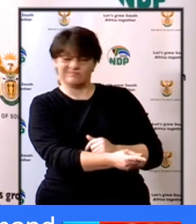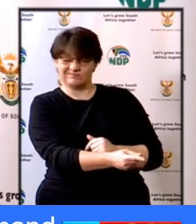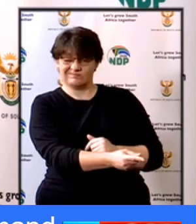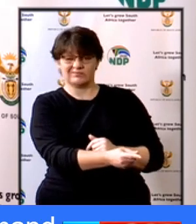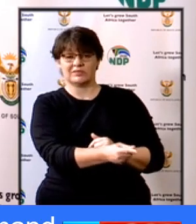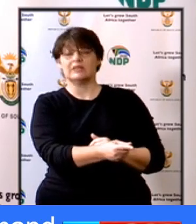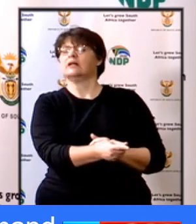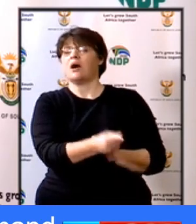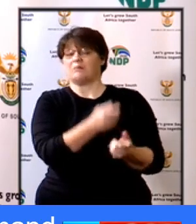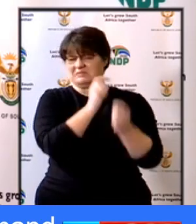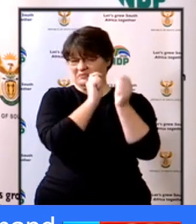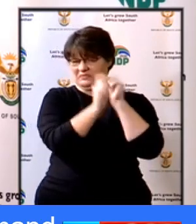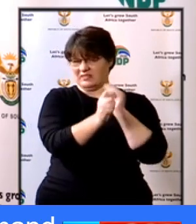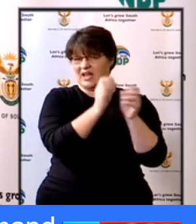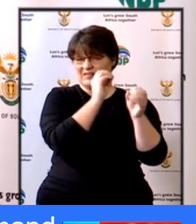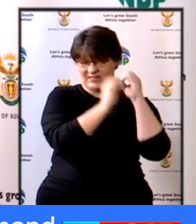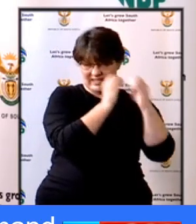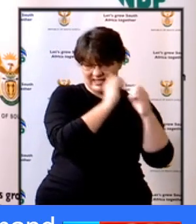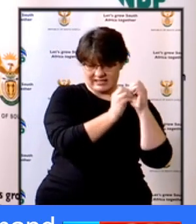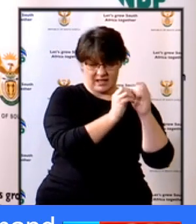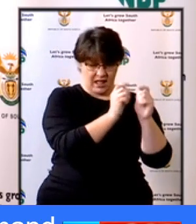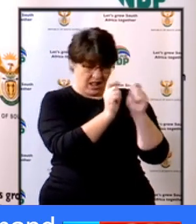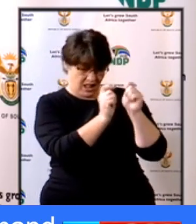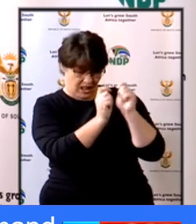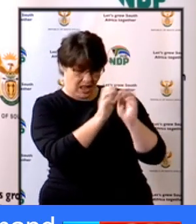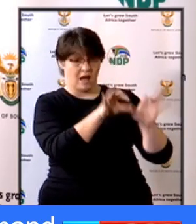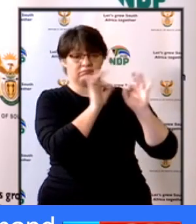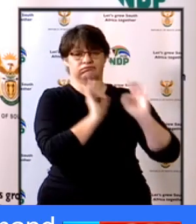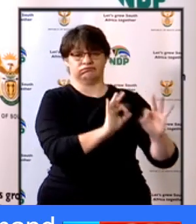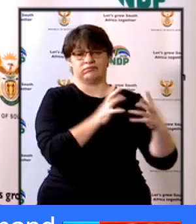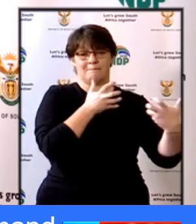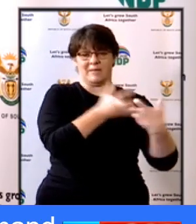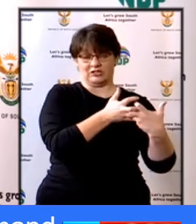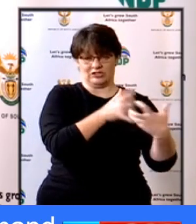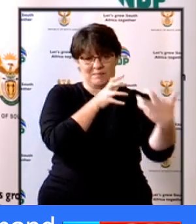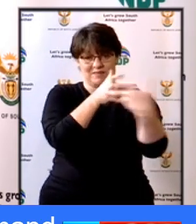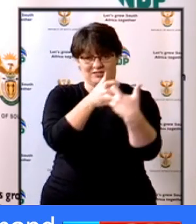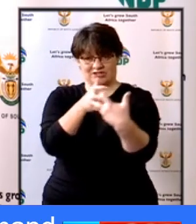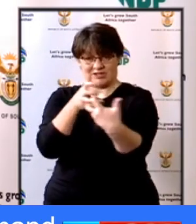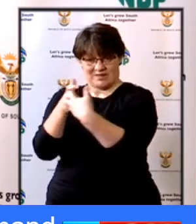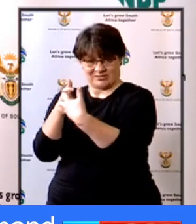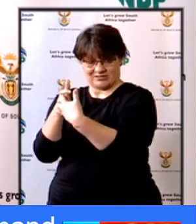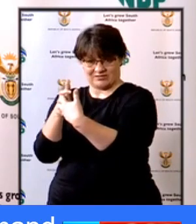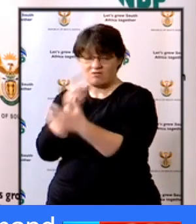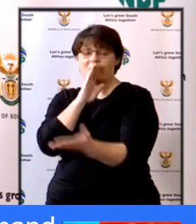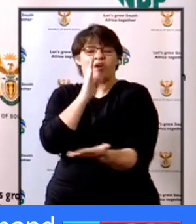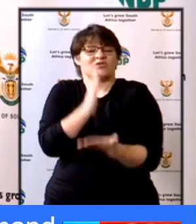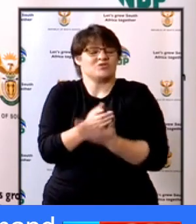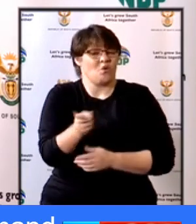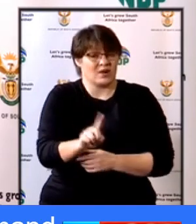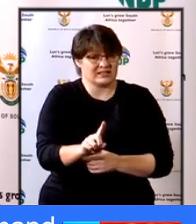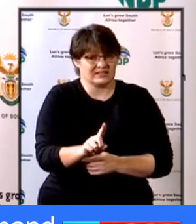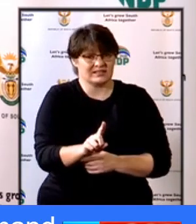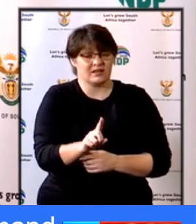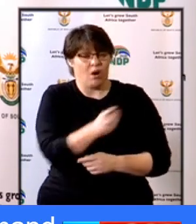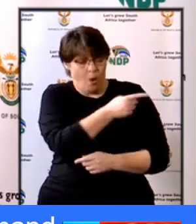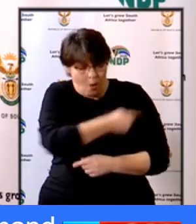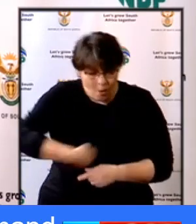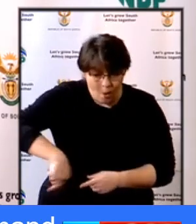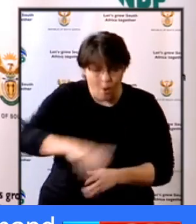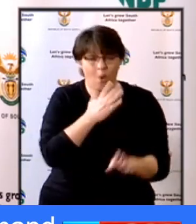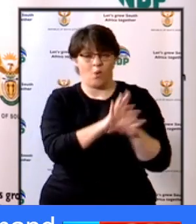number of weeks, and we've refined the approach to be able to ensure that there's greater